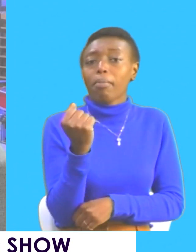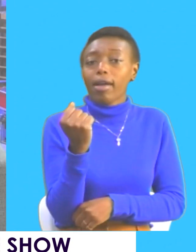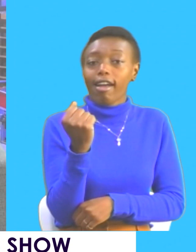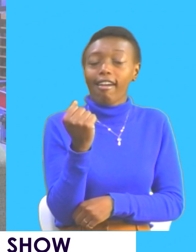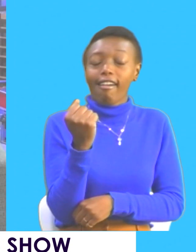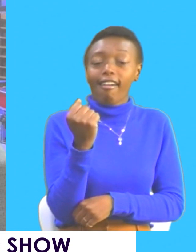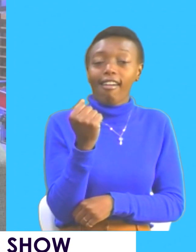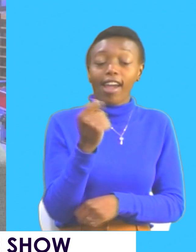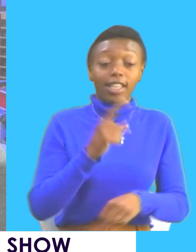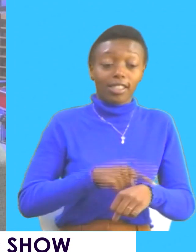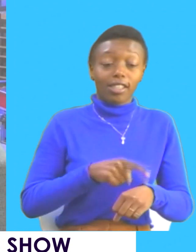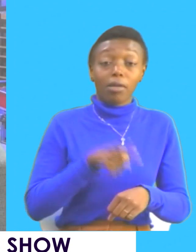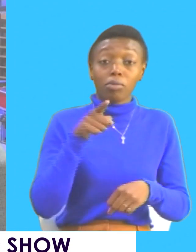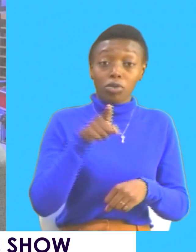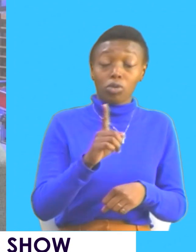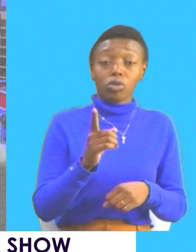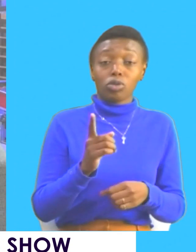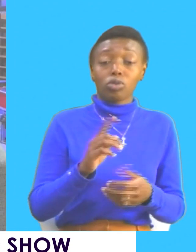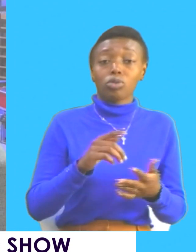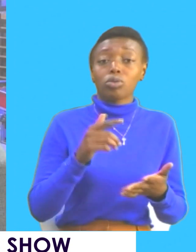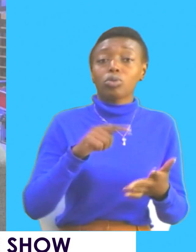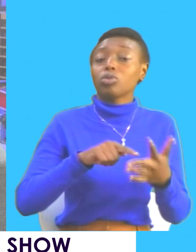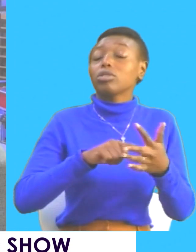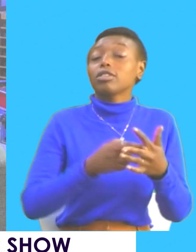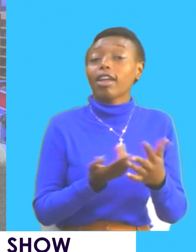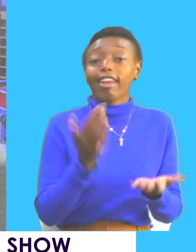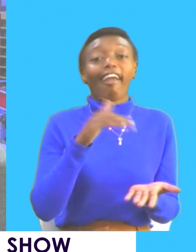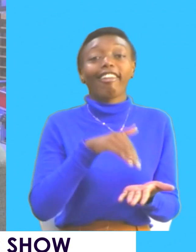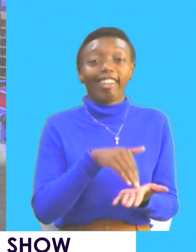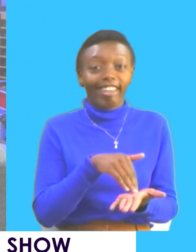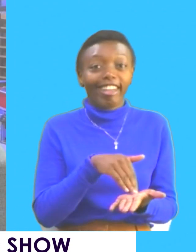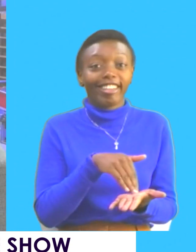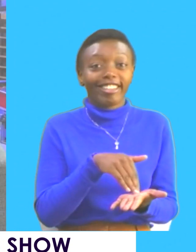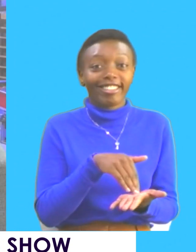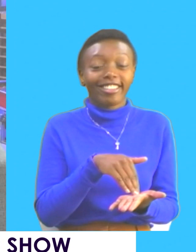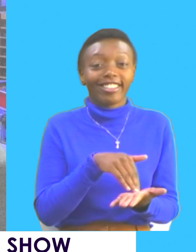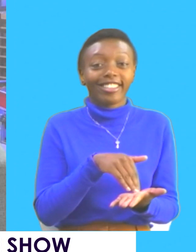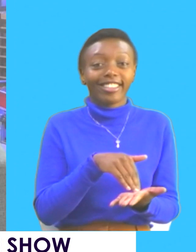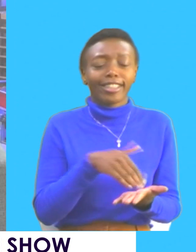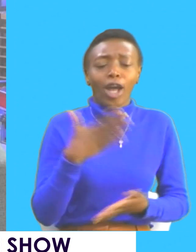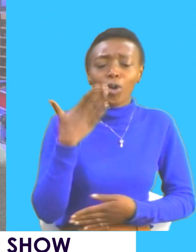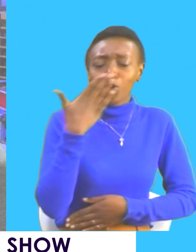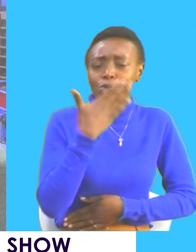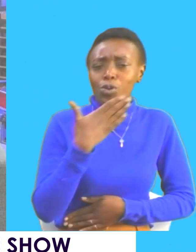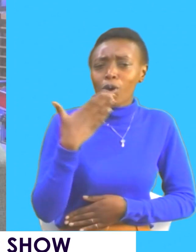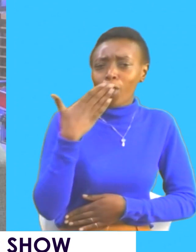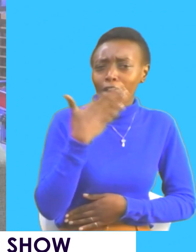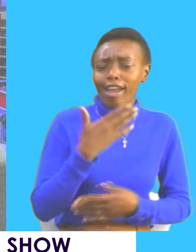oil again. It is time for you to oil